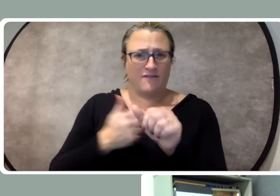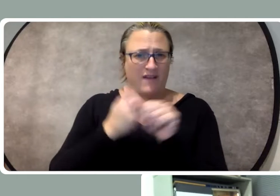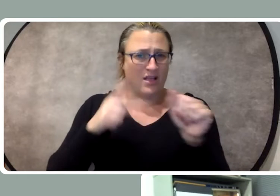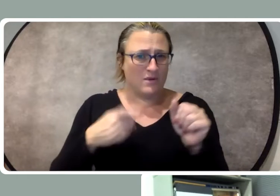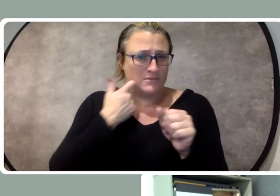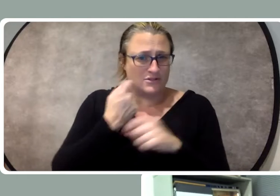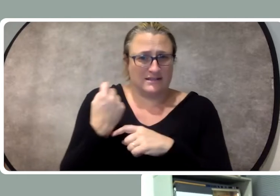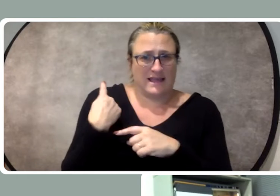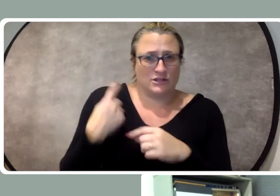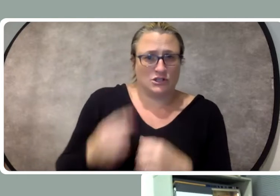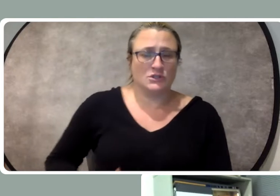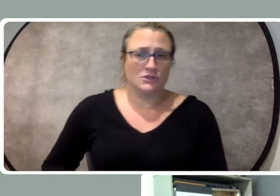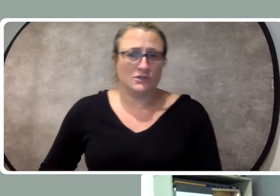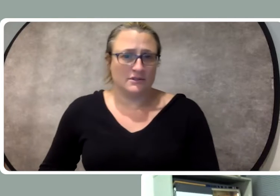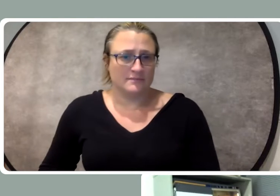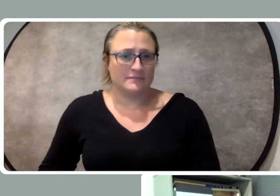last year.